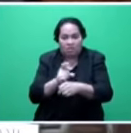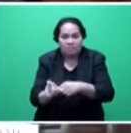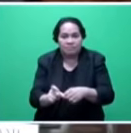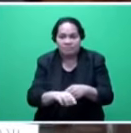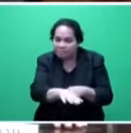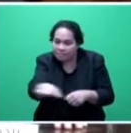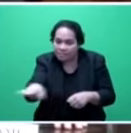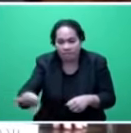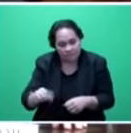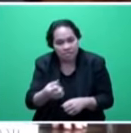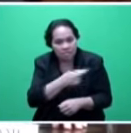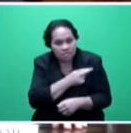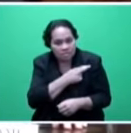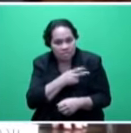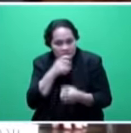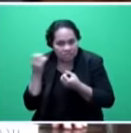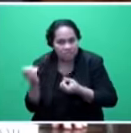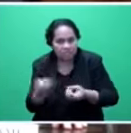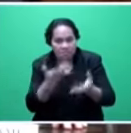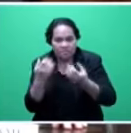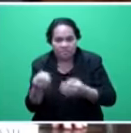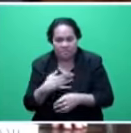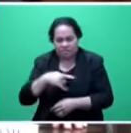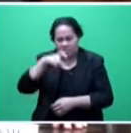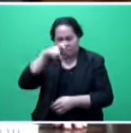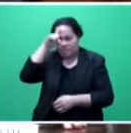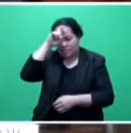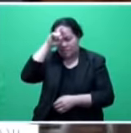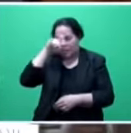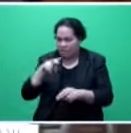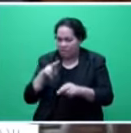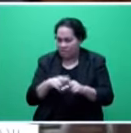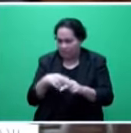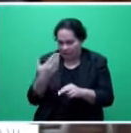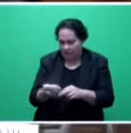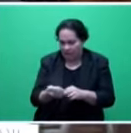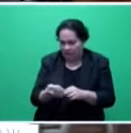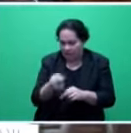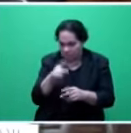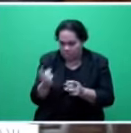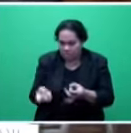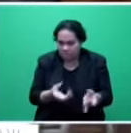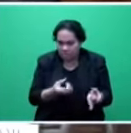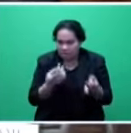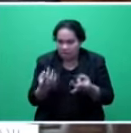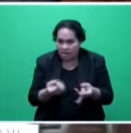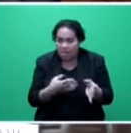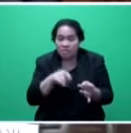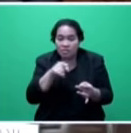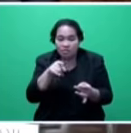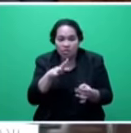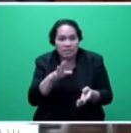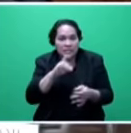they are expected to perform. One wonders whether Fiji has had any degree of preparedness to cushion the